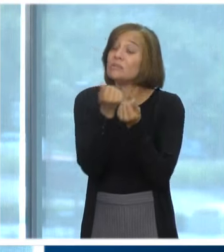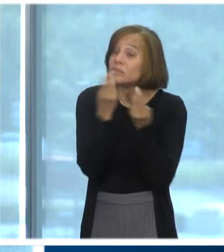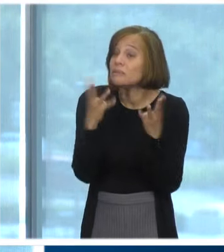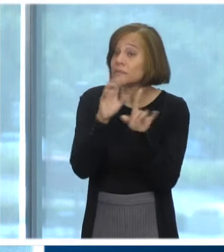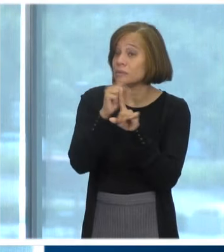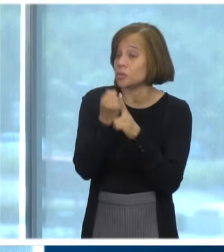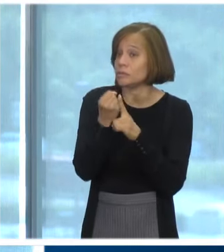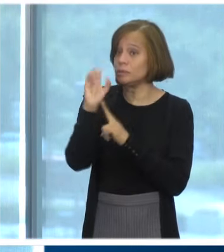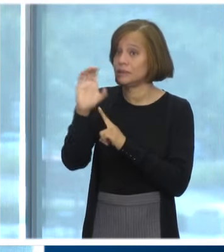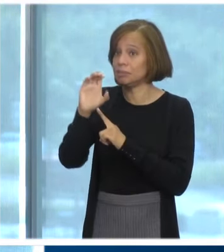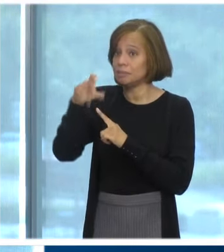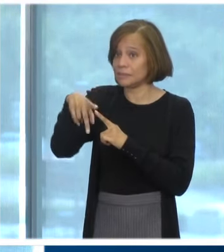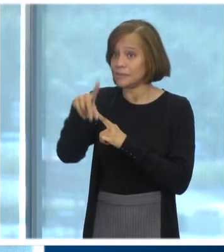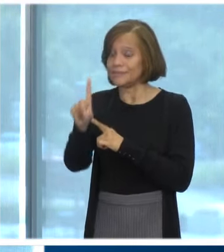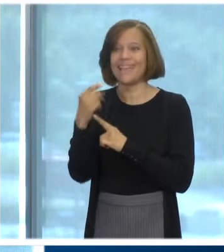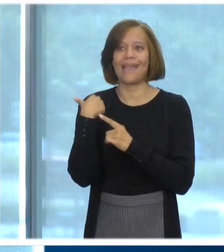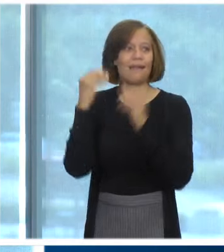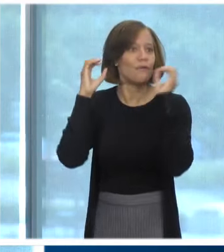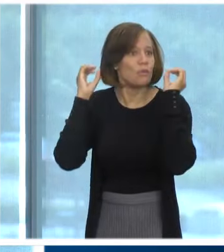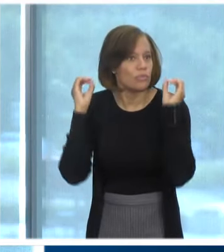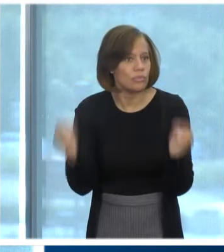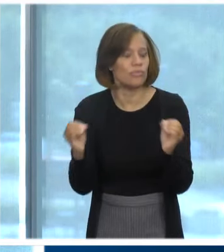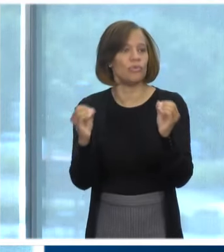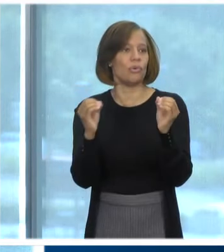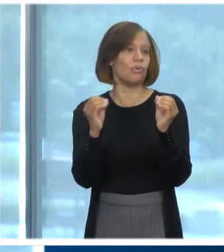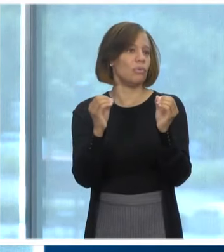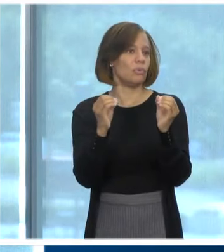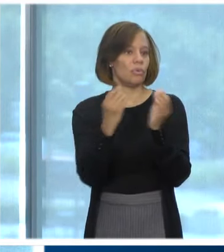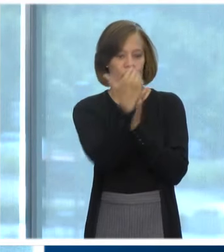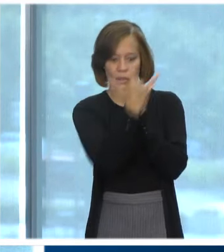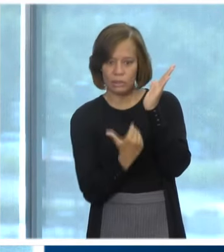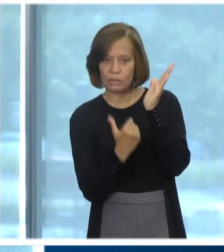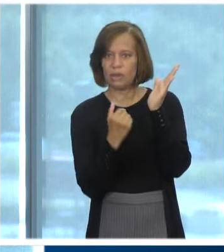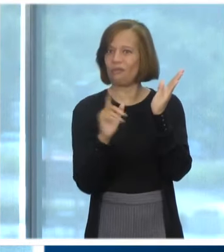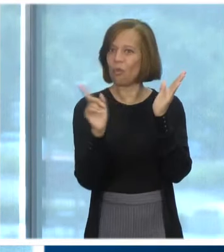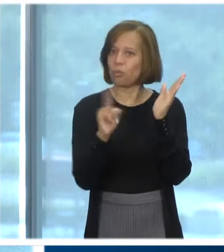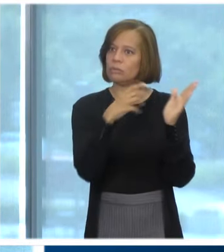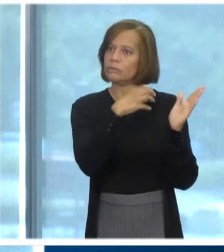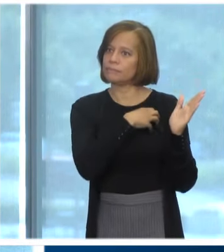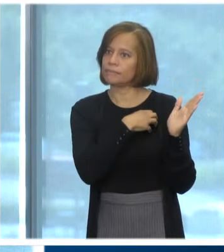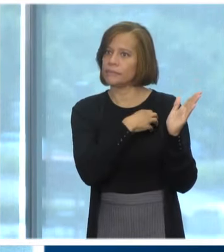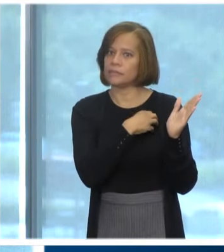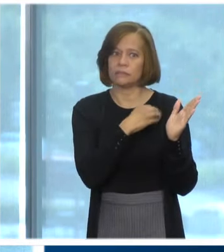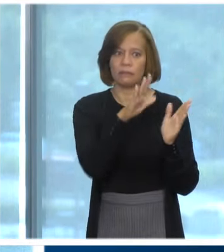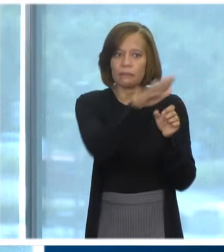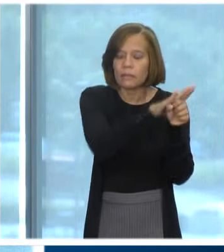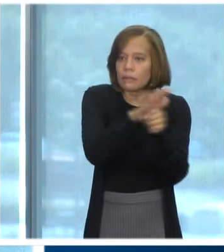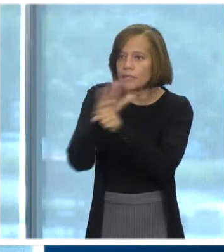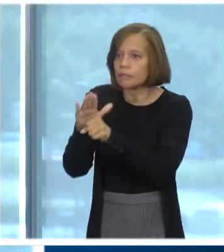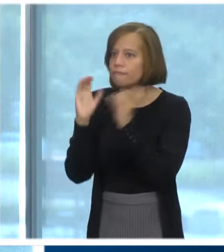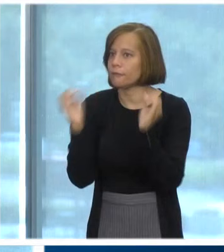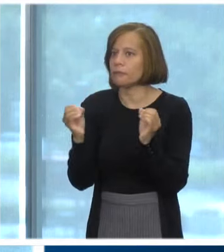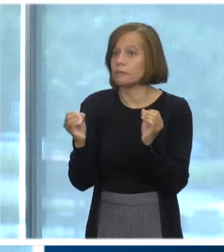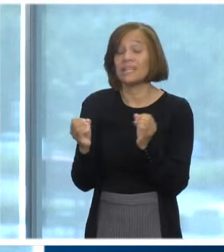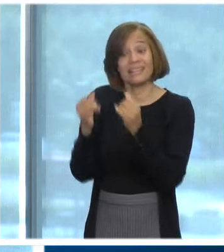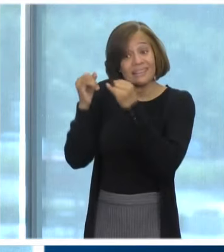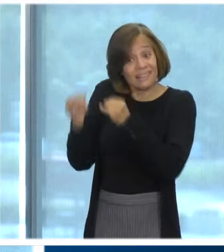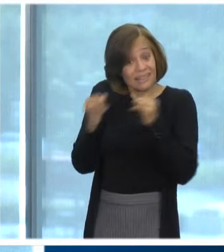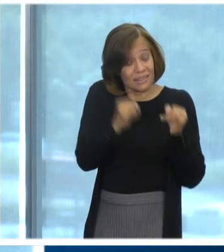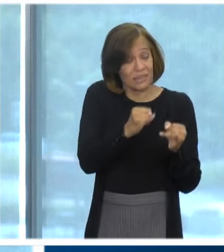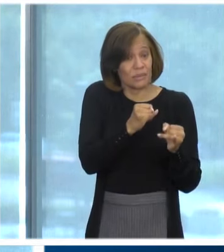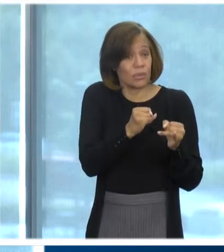where CPD has no record of where individual officers were, and the individual officers have no idea who was in the